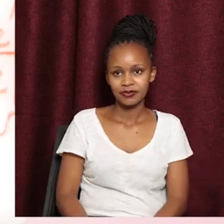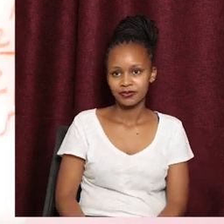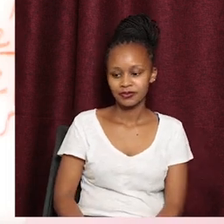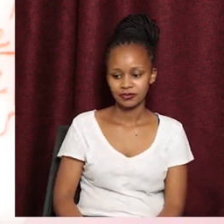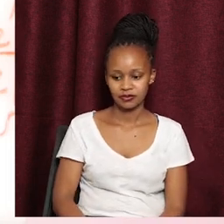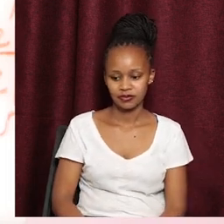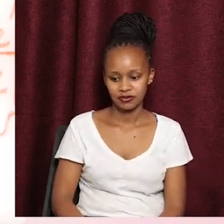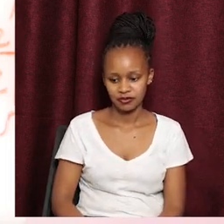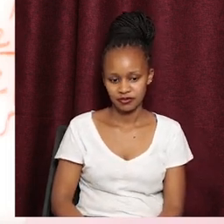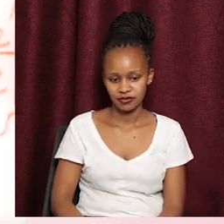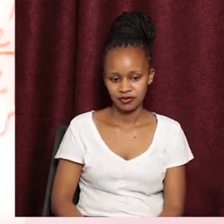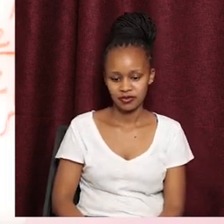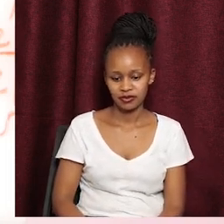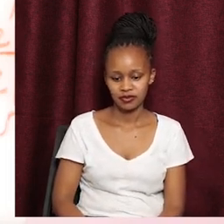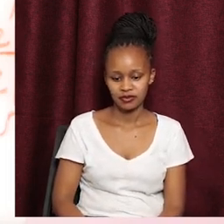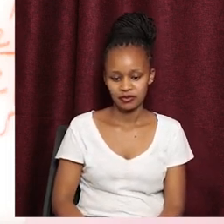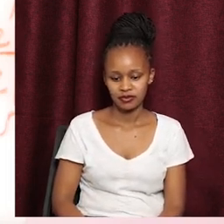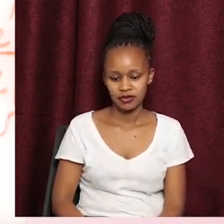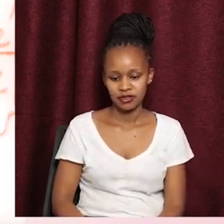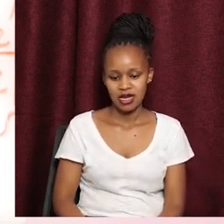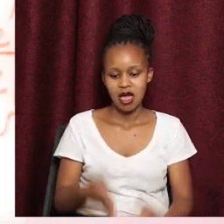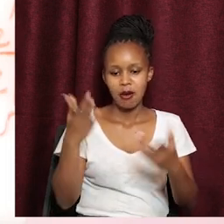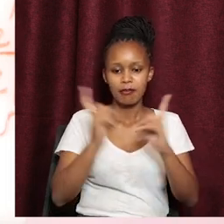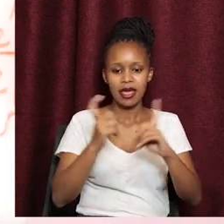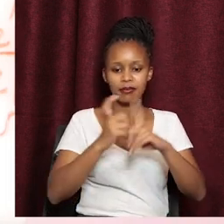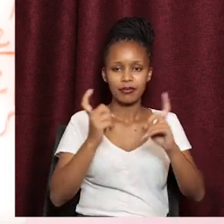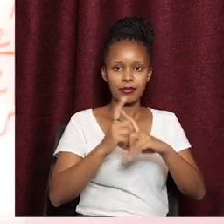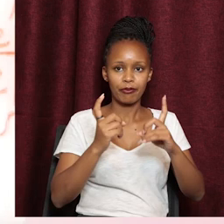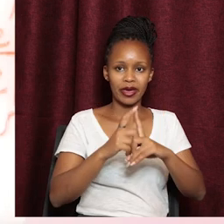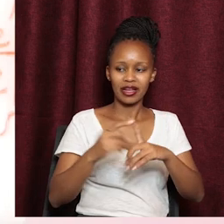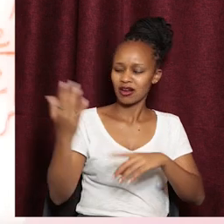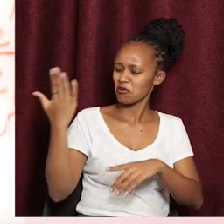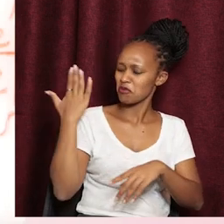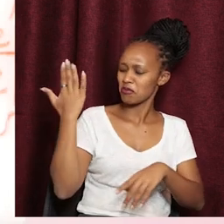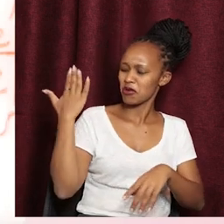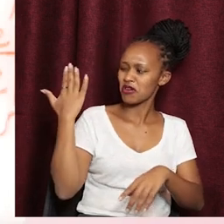Kushikiria vidoda za zama, zamani.